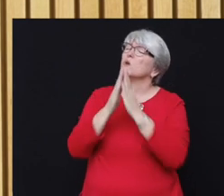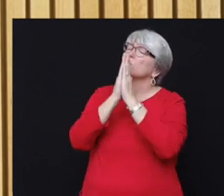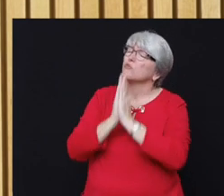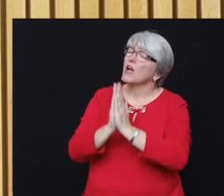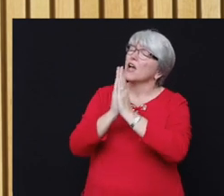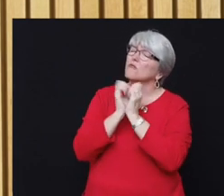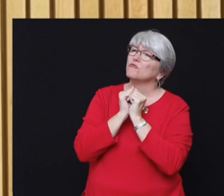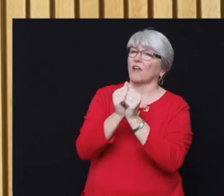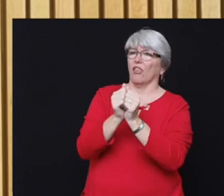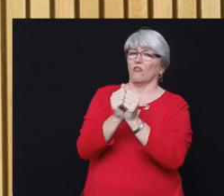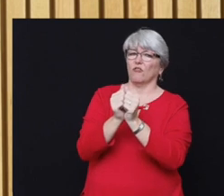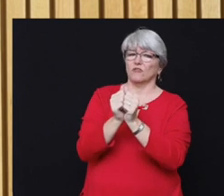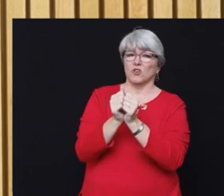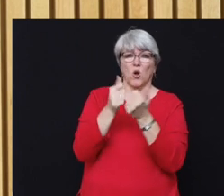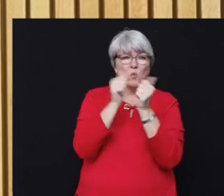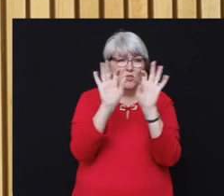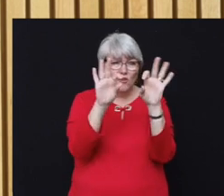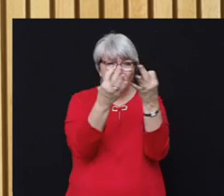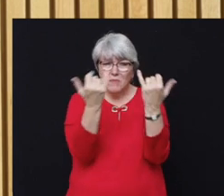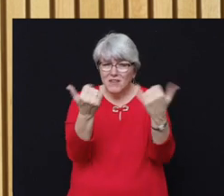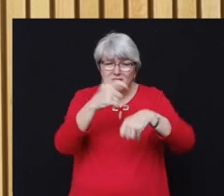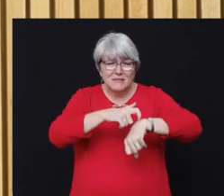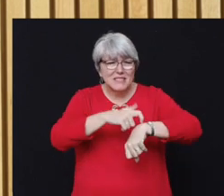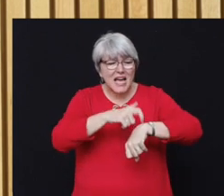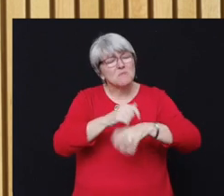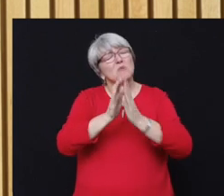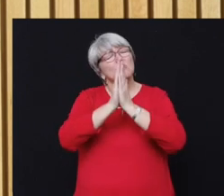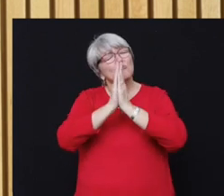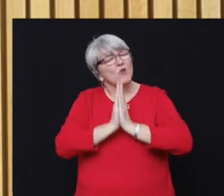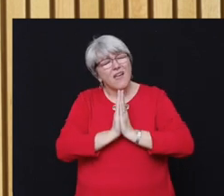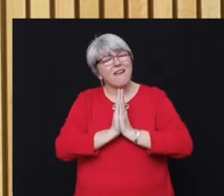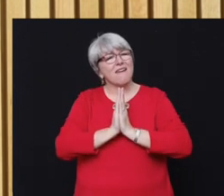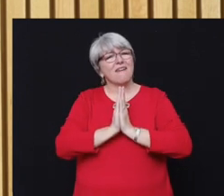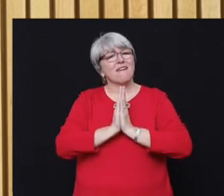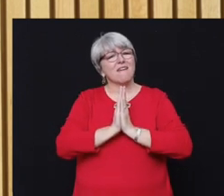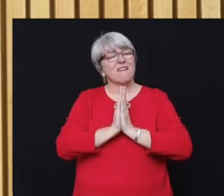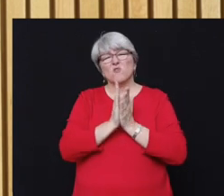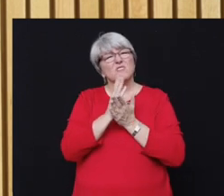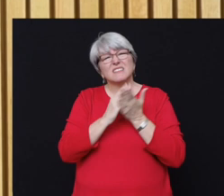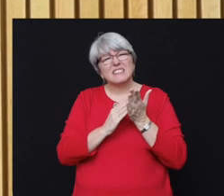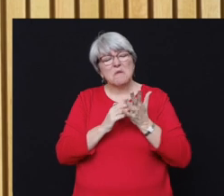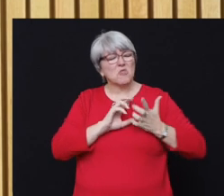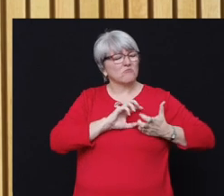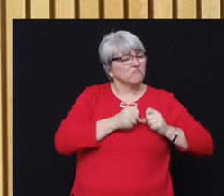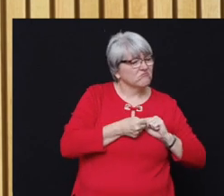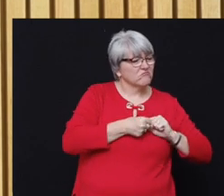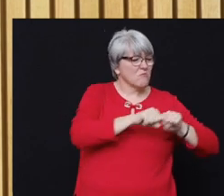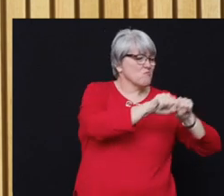prayers together. So with your family, take some time and pray for some of the brokenness in the